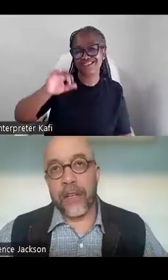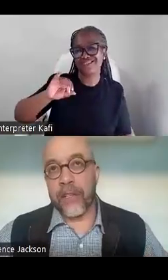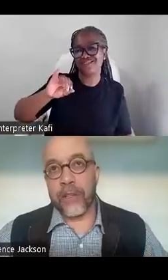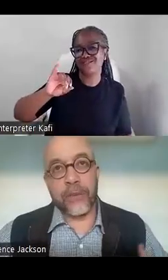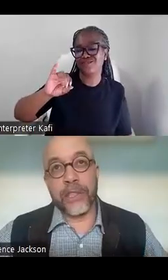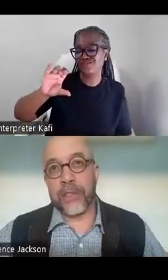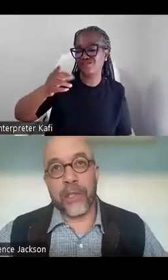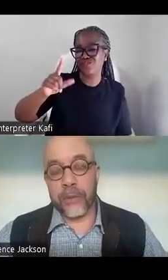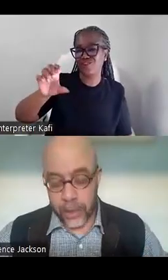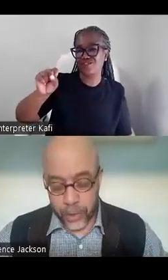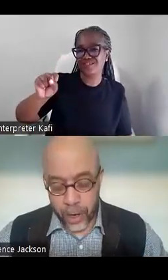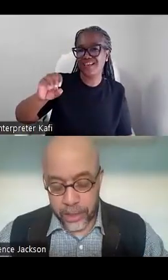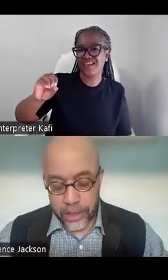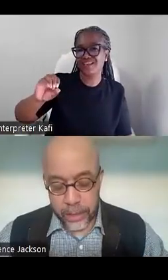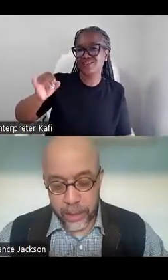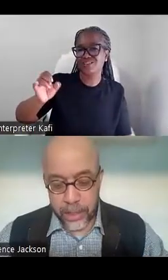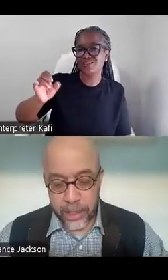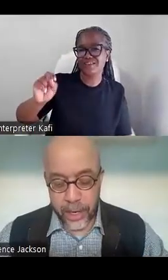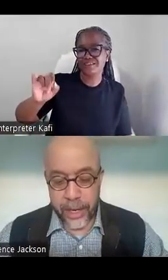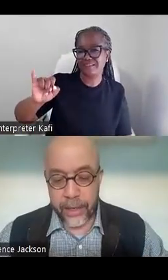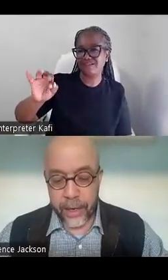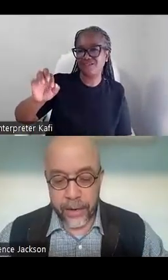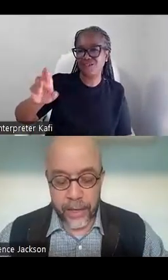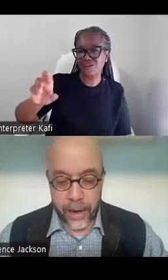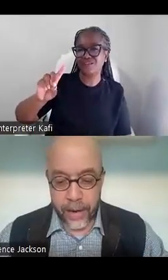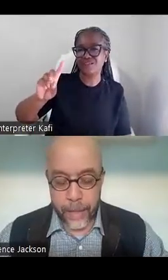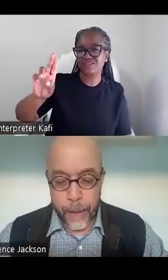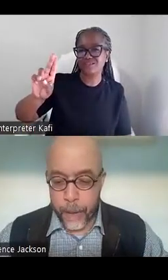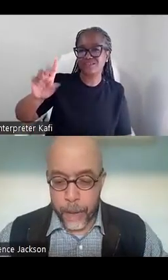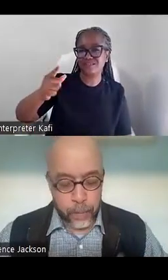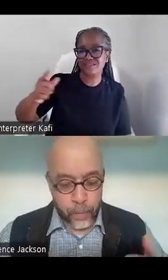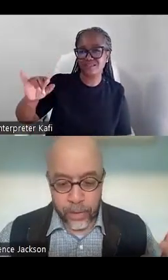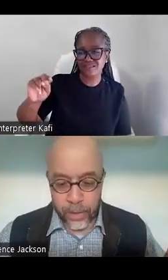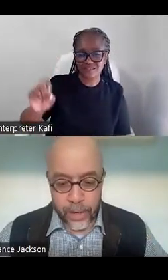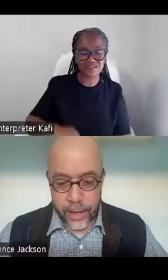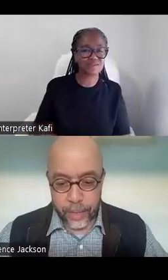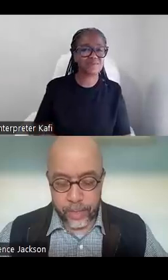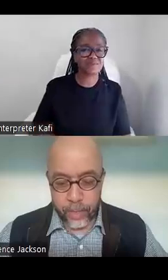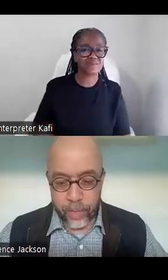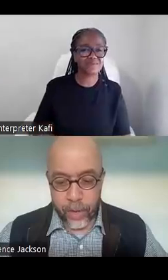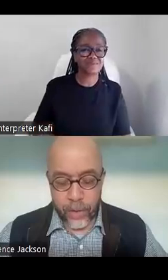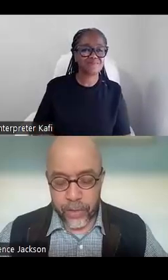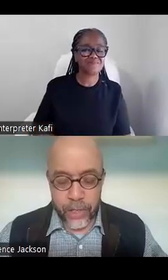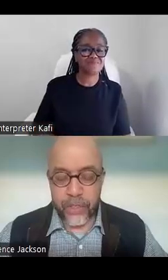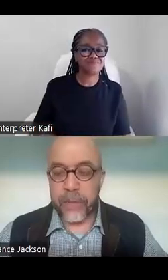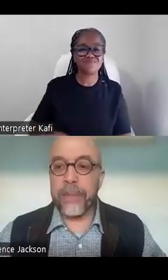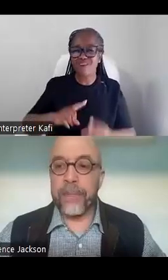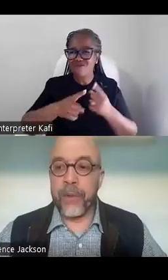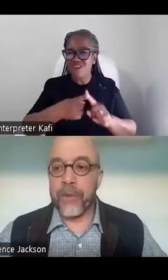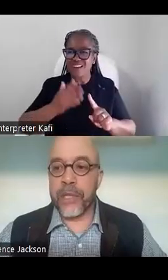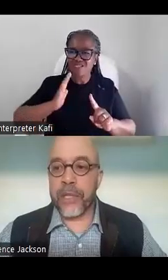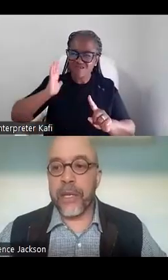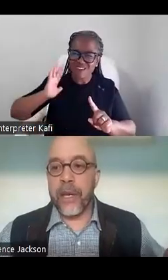I don't know, years ago, Charlie said to me, he said, "Hey, Larry, the there used to